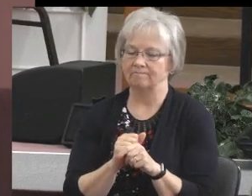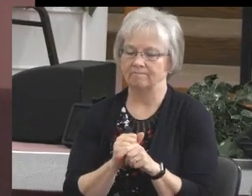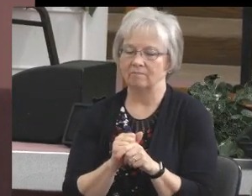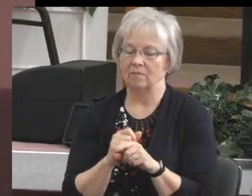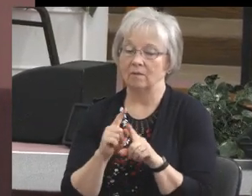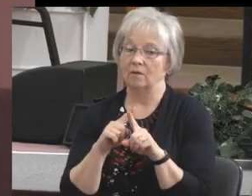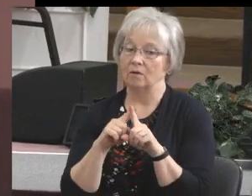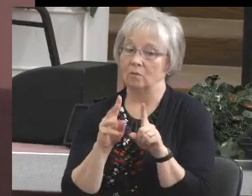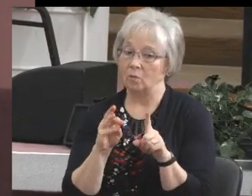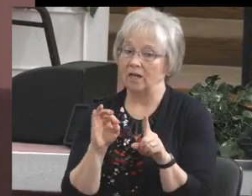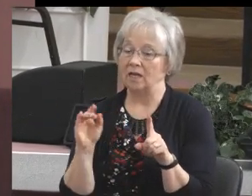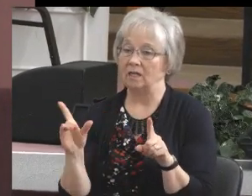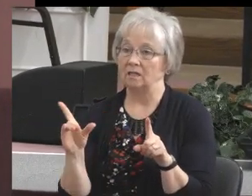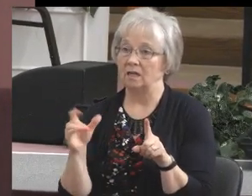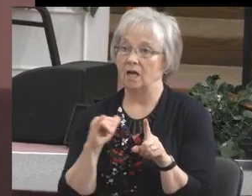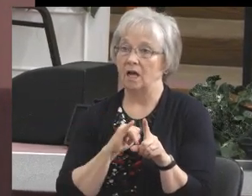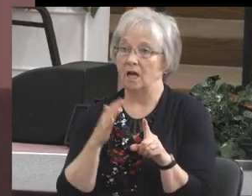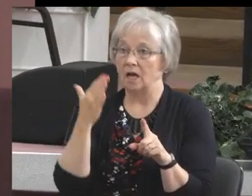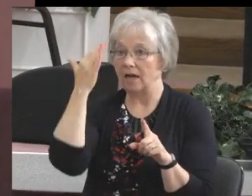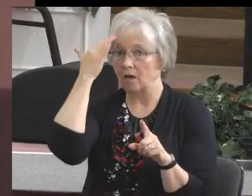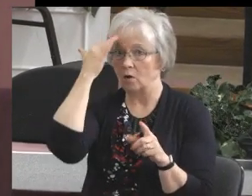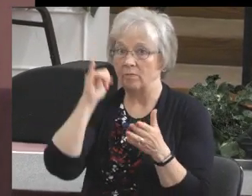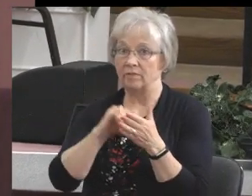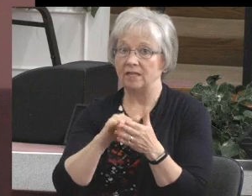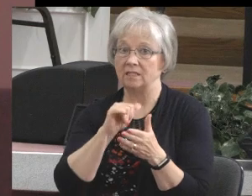Well, I hope that's not you.